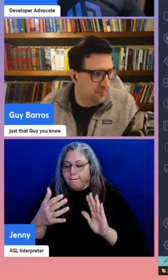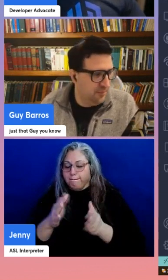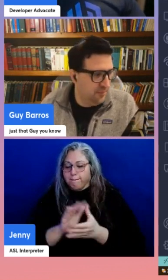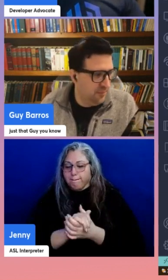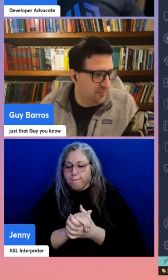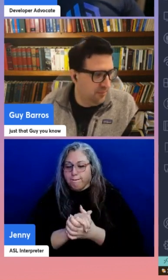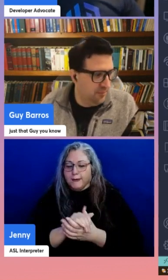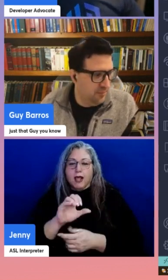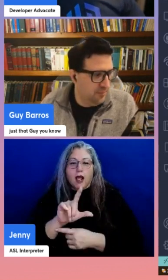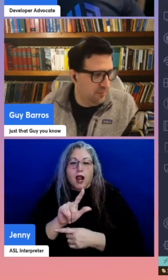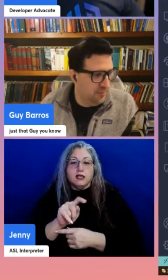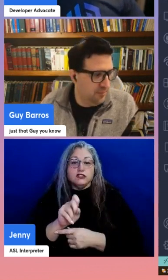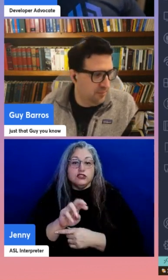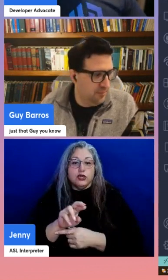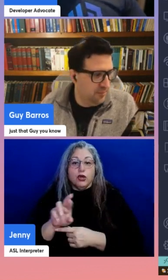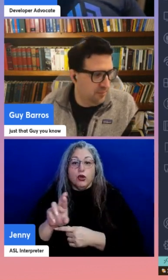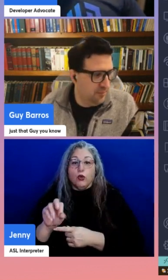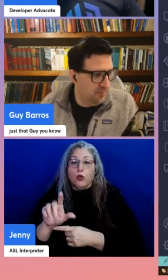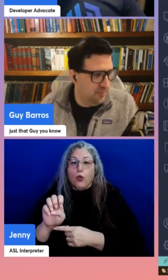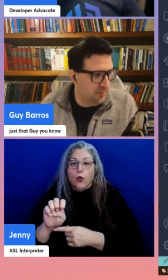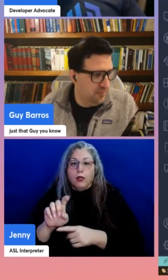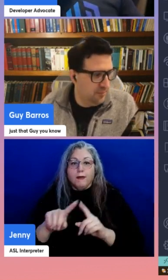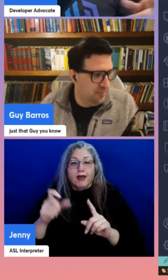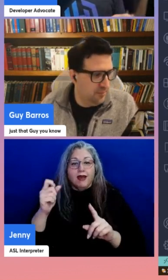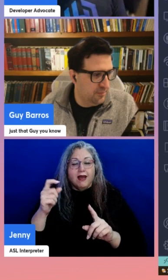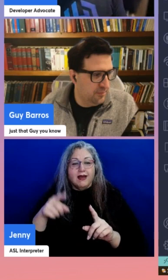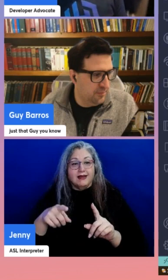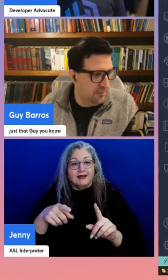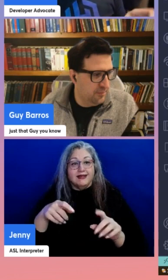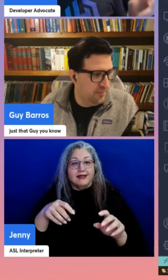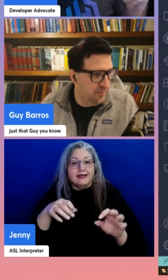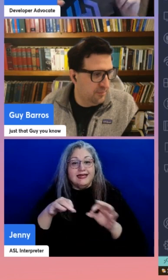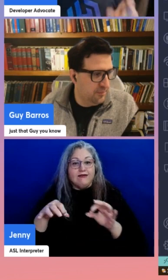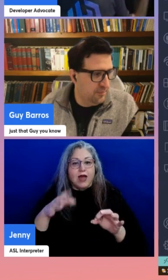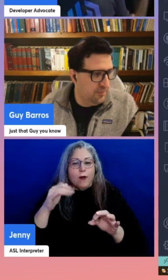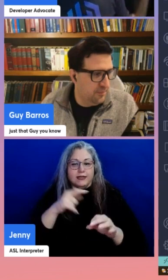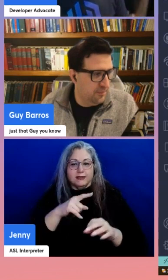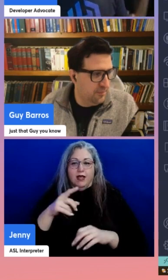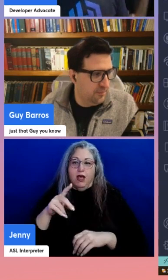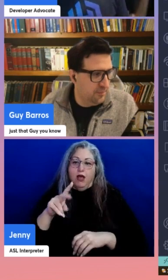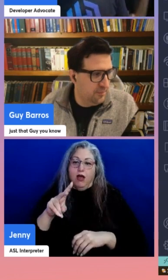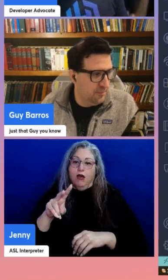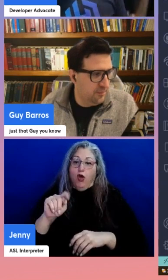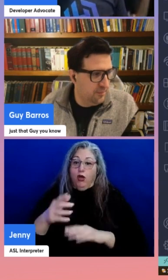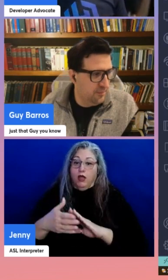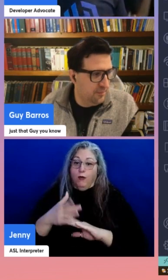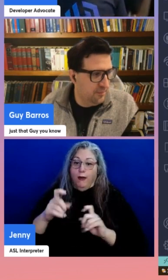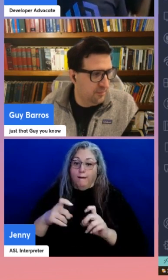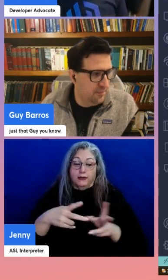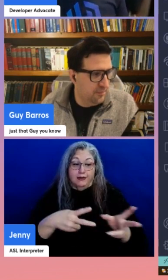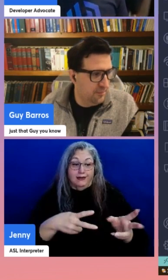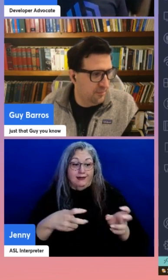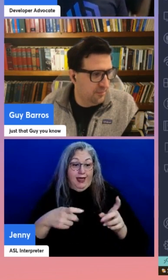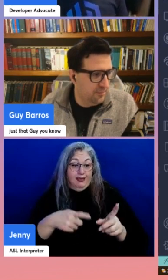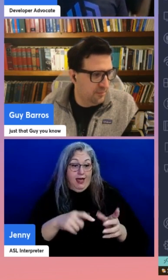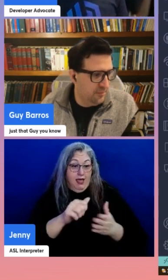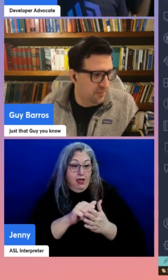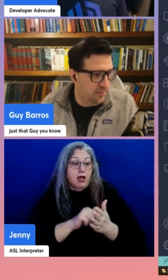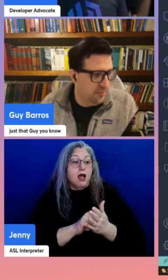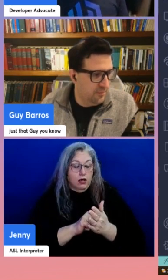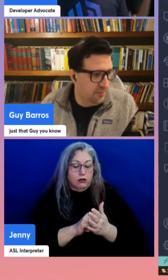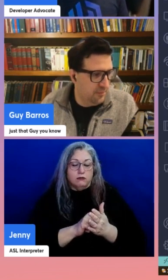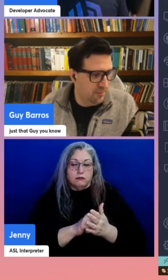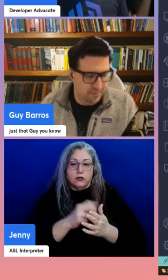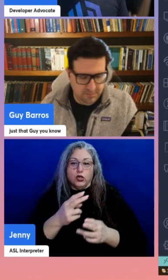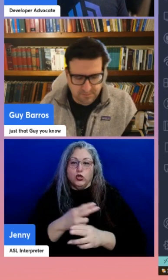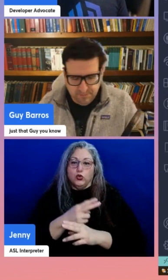cluster role. Now we need to define a cluster role because the Vault operator needs to take that service account and use it to